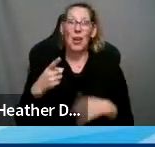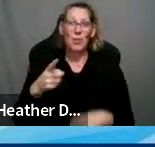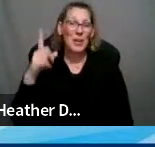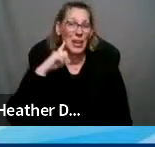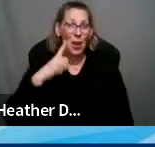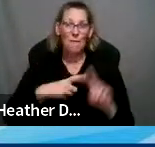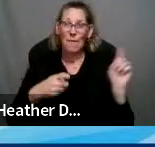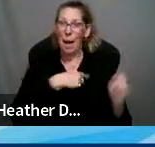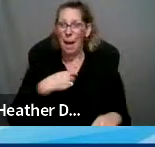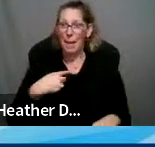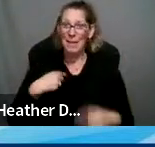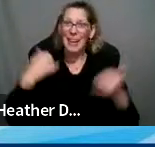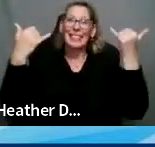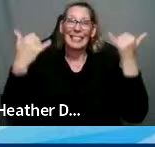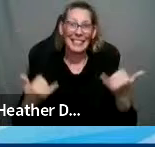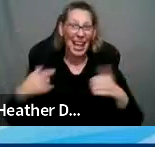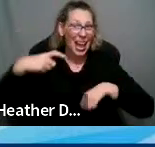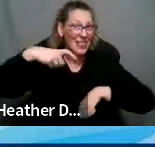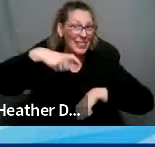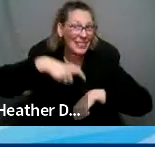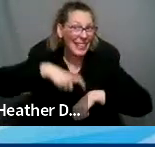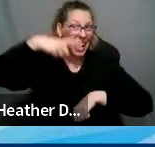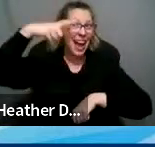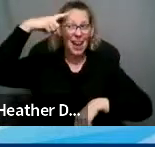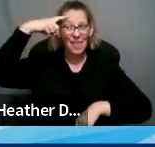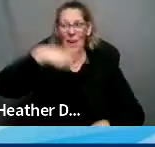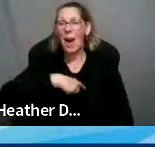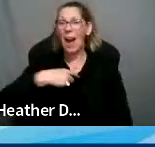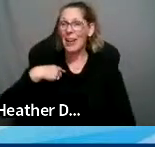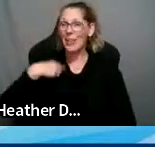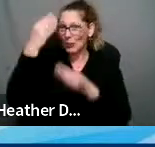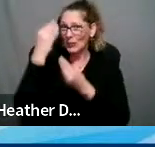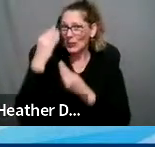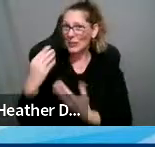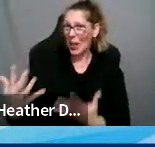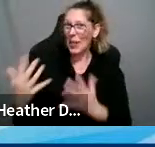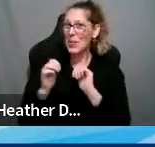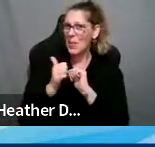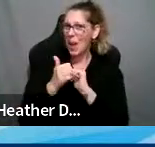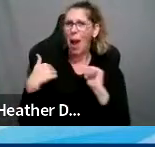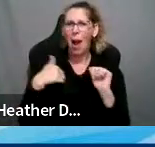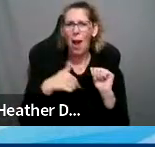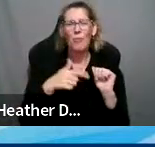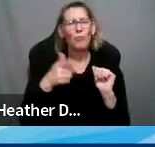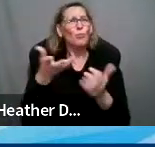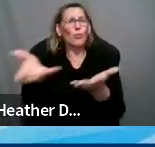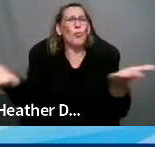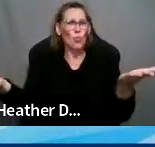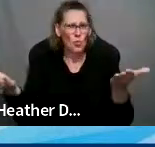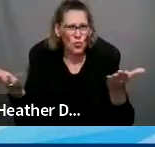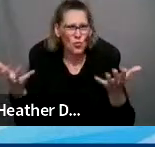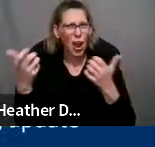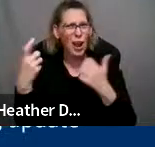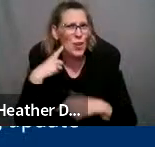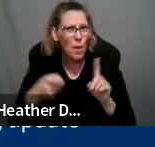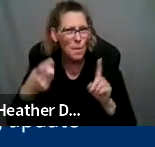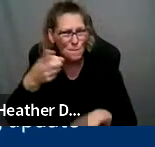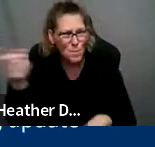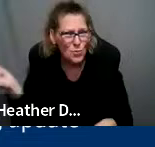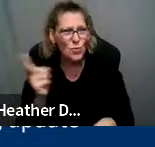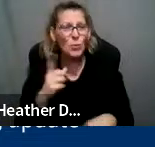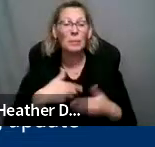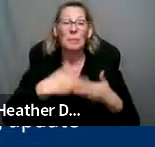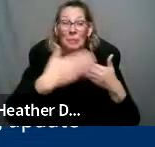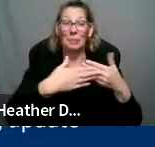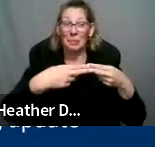from us, and now it's time for us to tell you about how we really want to hear from you. Can I get the next slide, please?